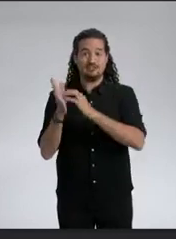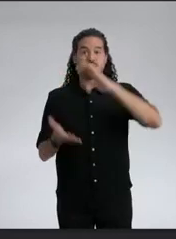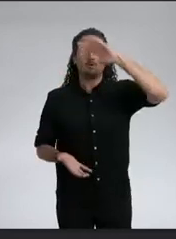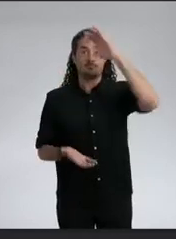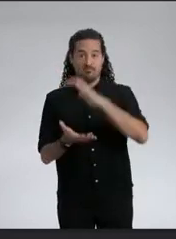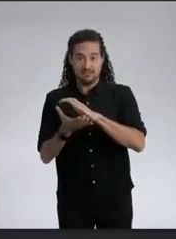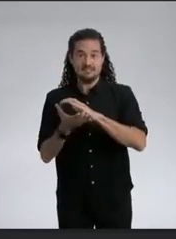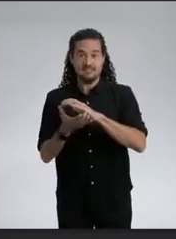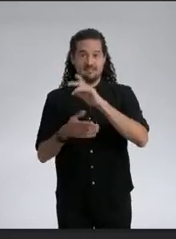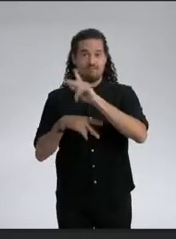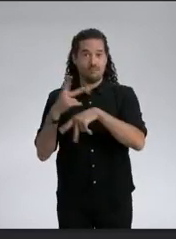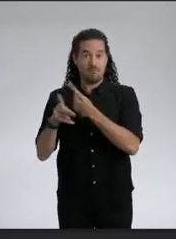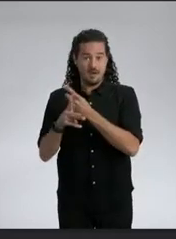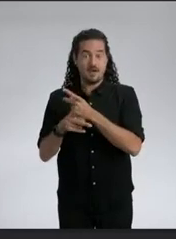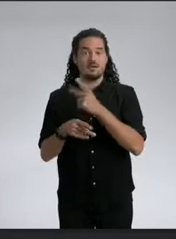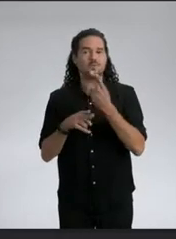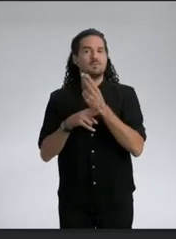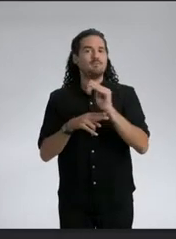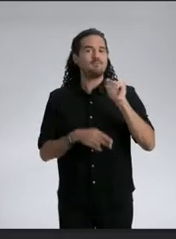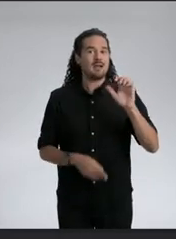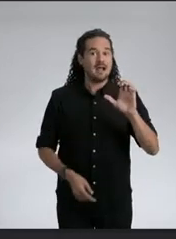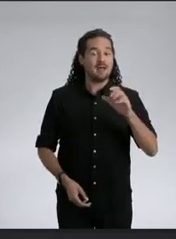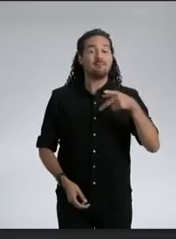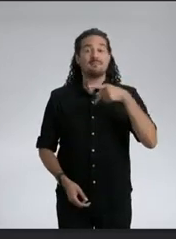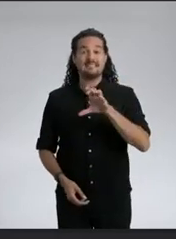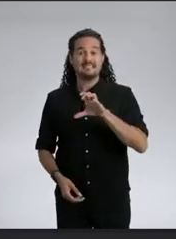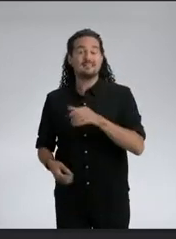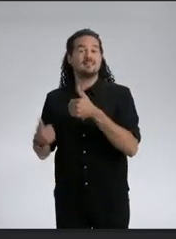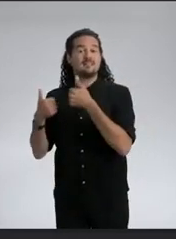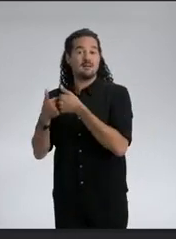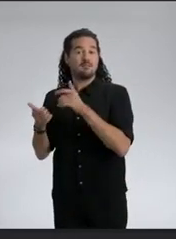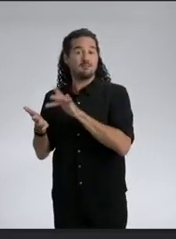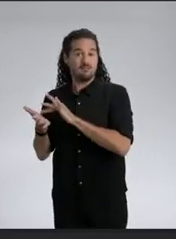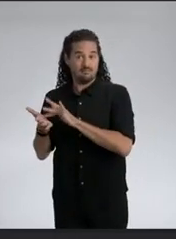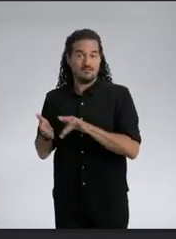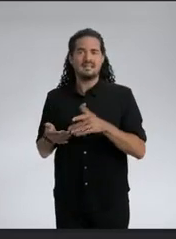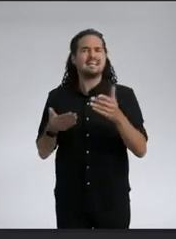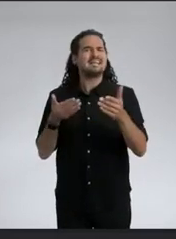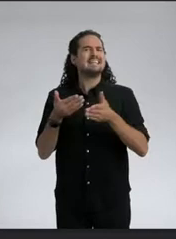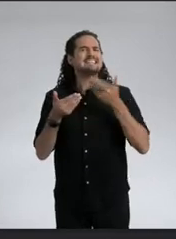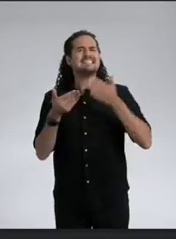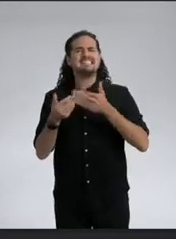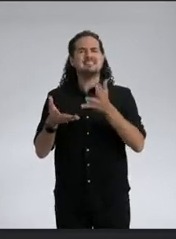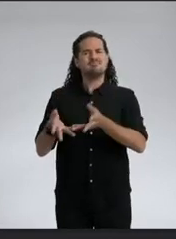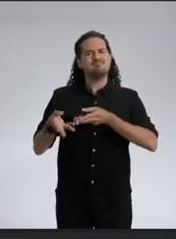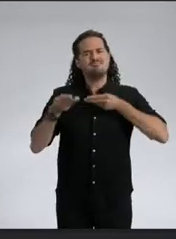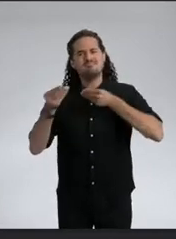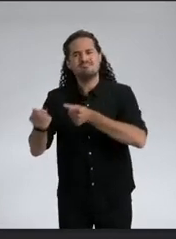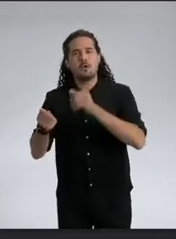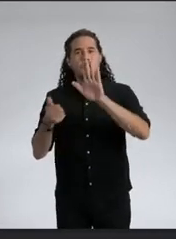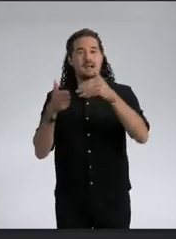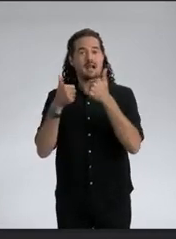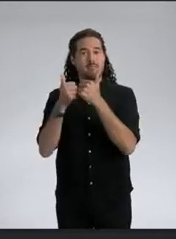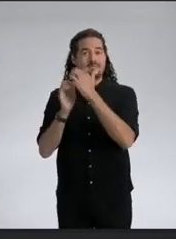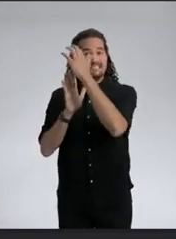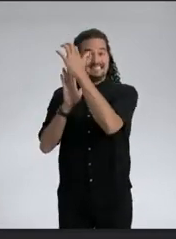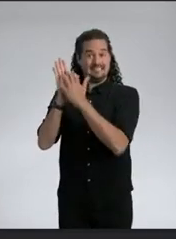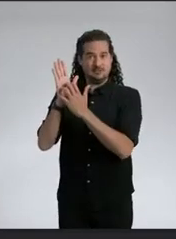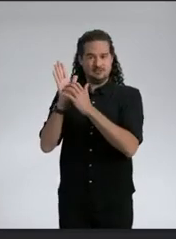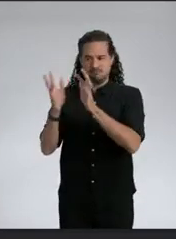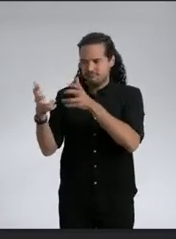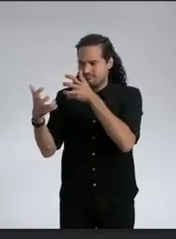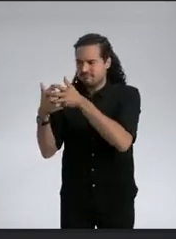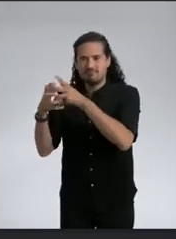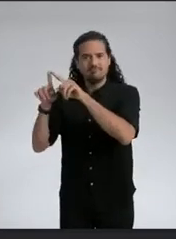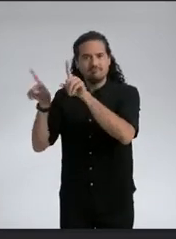and iOS games. This makes it even easier to optimize your game's texture assets for each of Apple's devices.